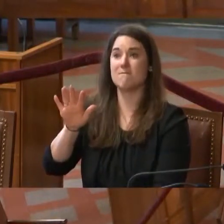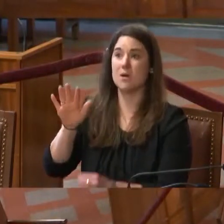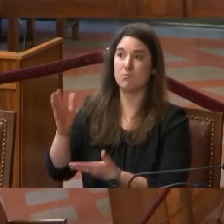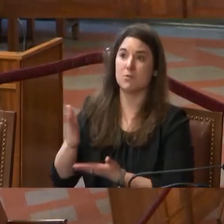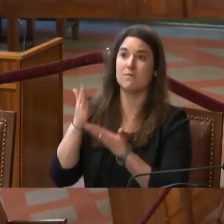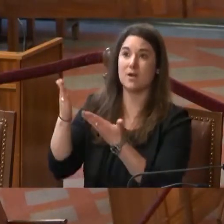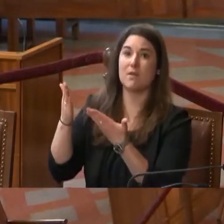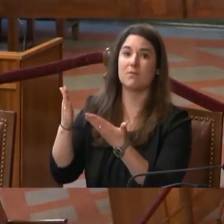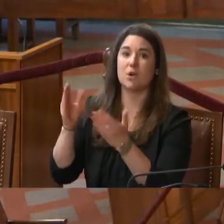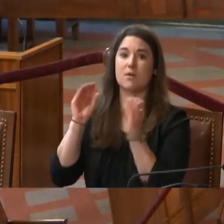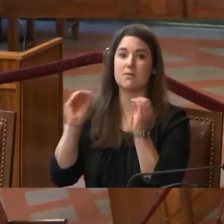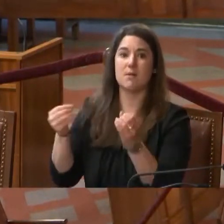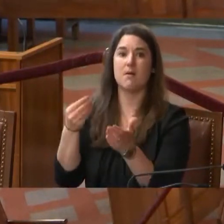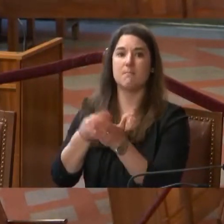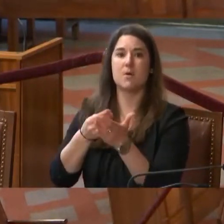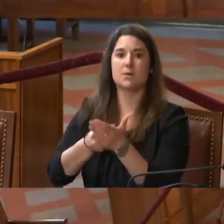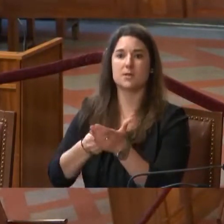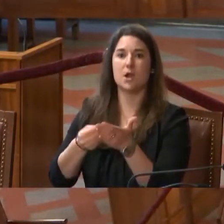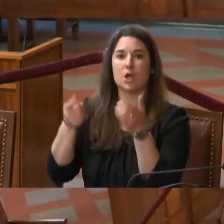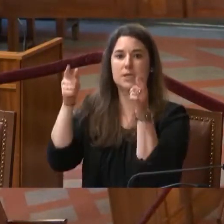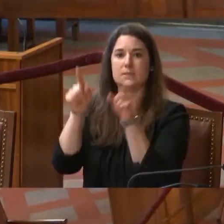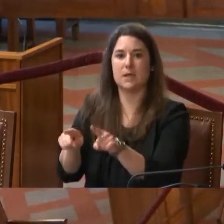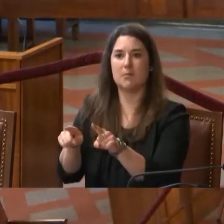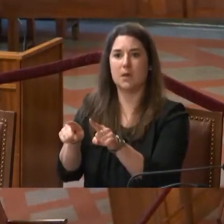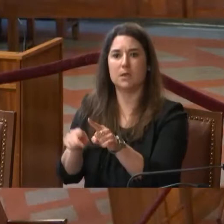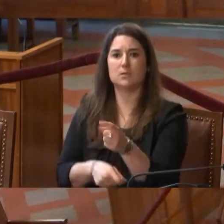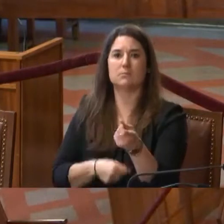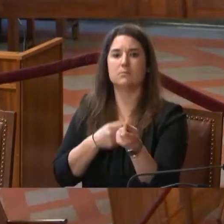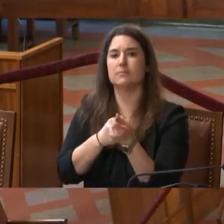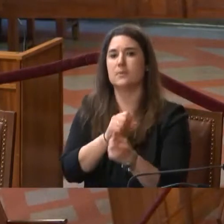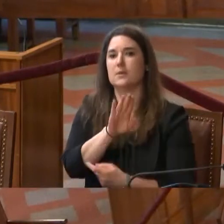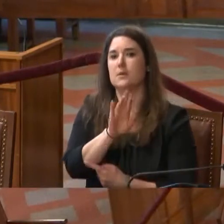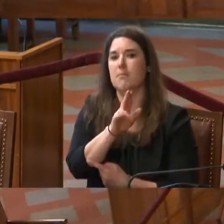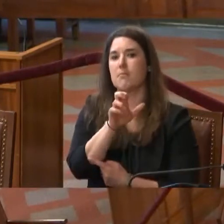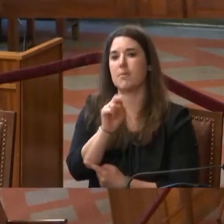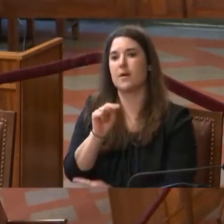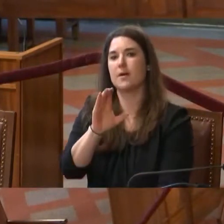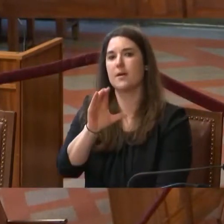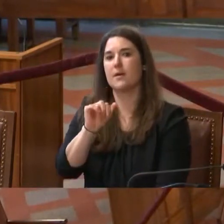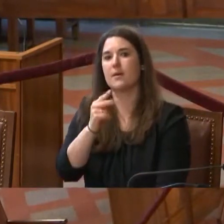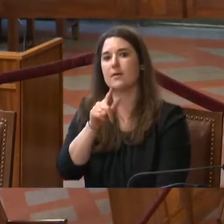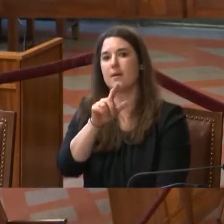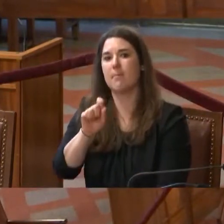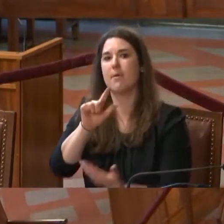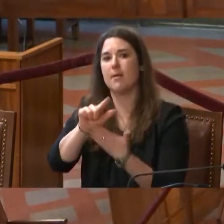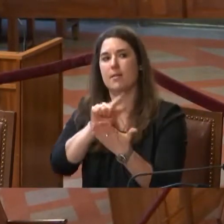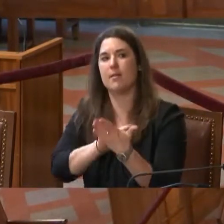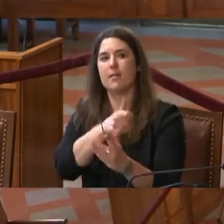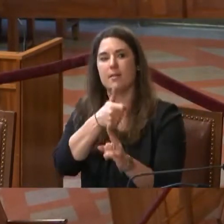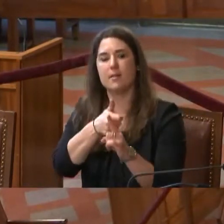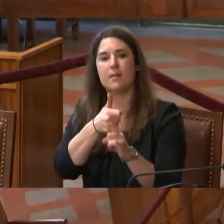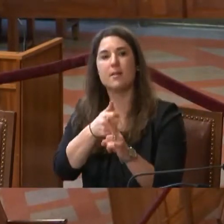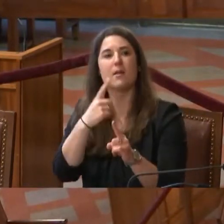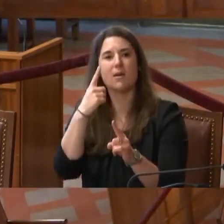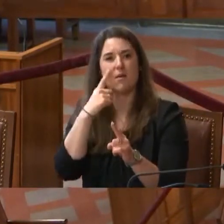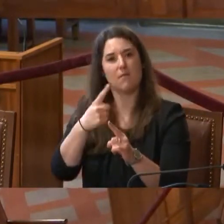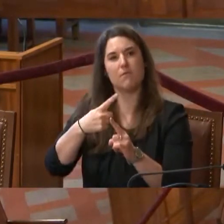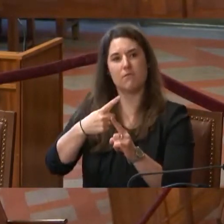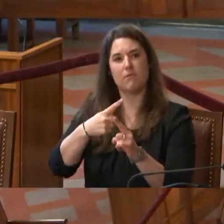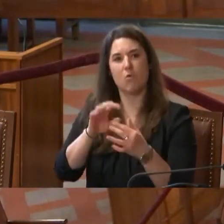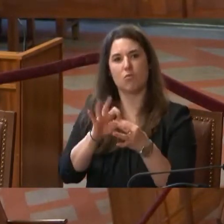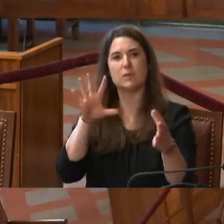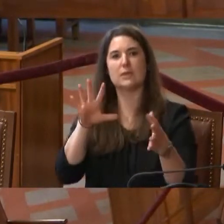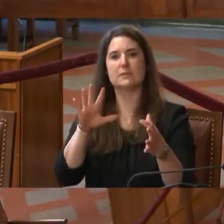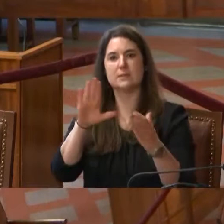a Non-Monetary Settlement in Favor of Brian Campbell, Esquire, Fully Releasing the City from